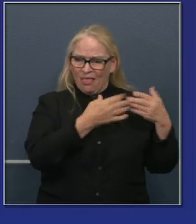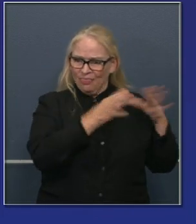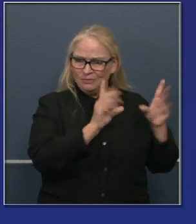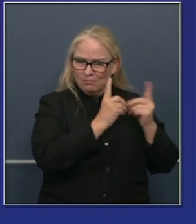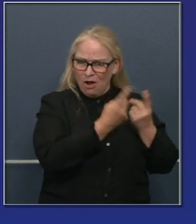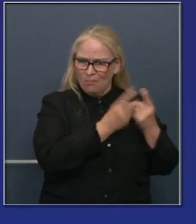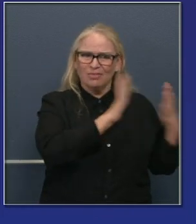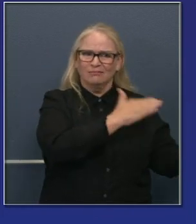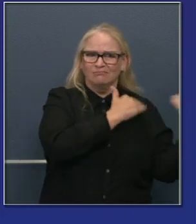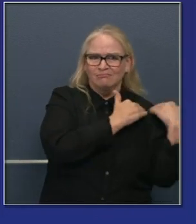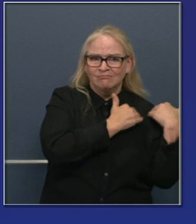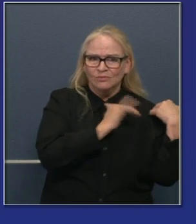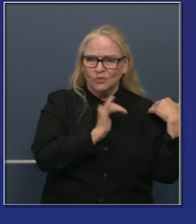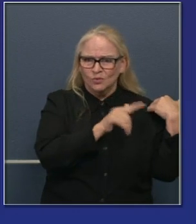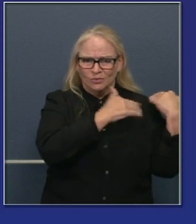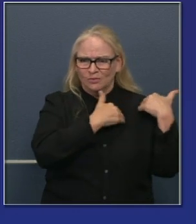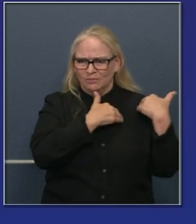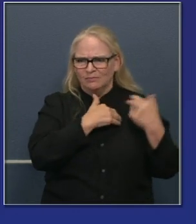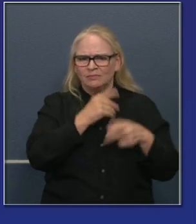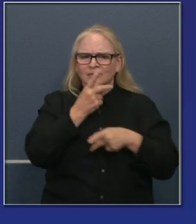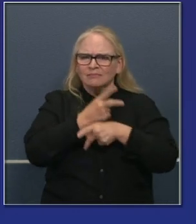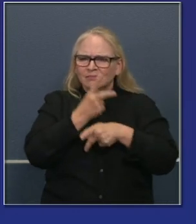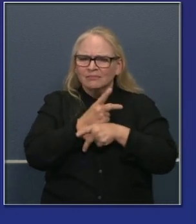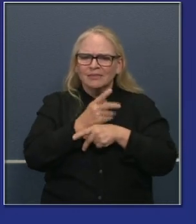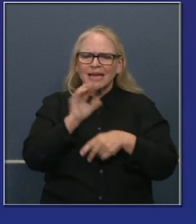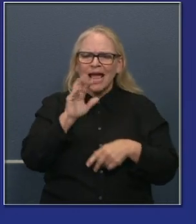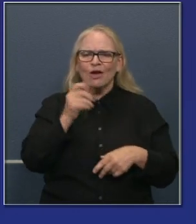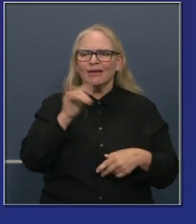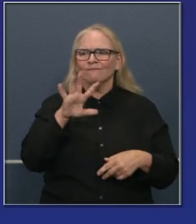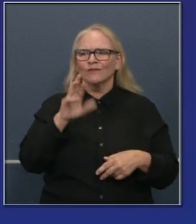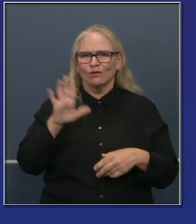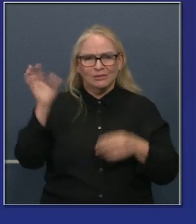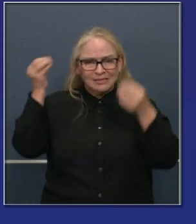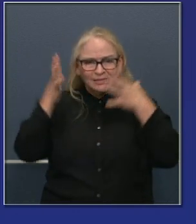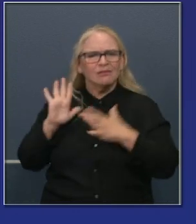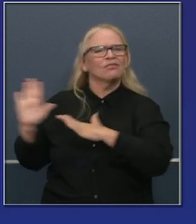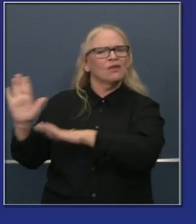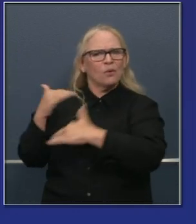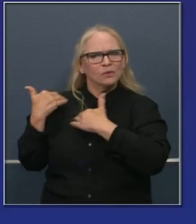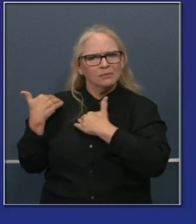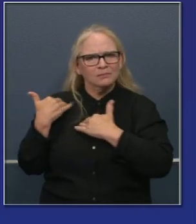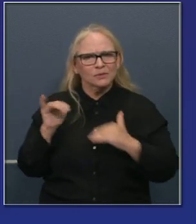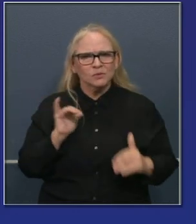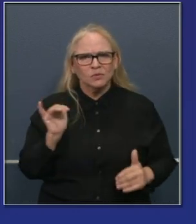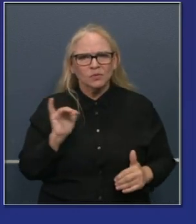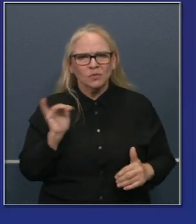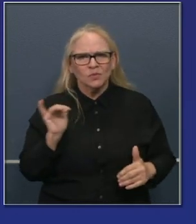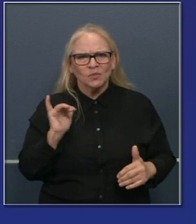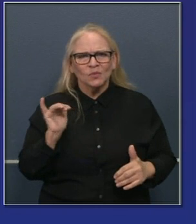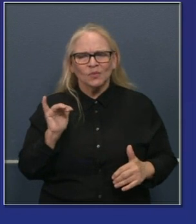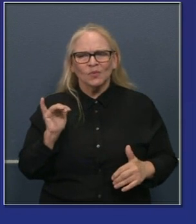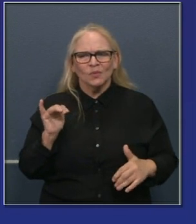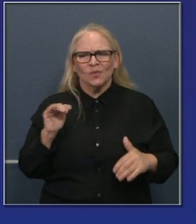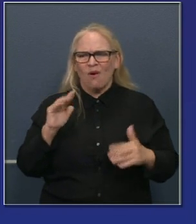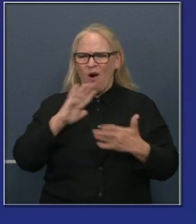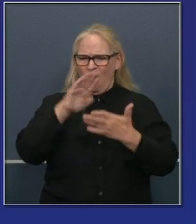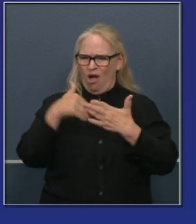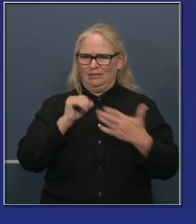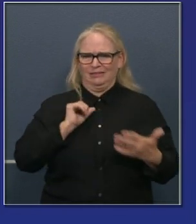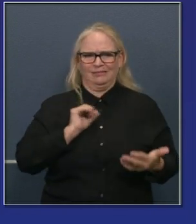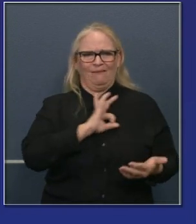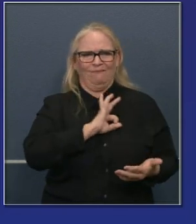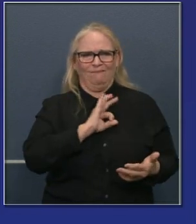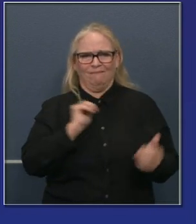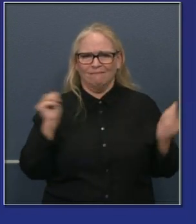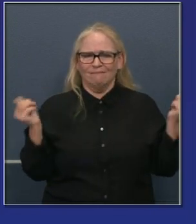responsibility of caretakers and teachers and other incredibly important classified staff. It's incumbent